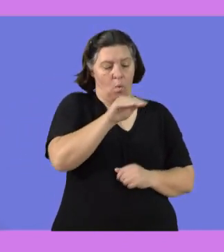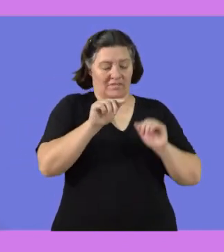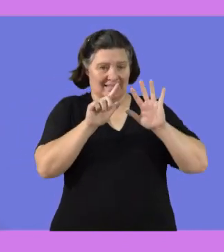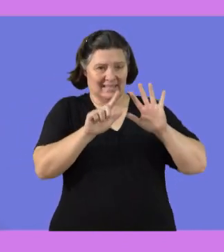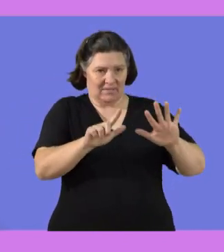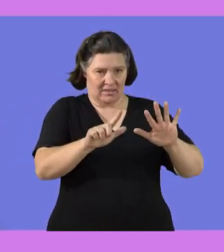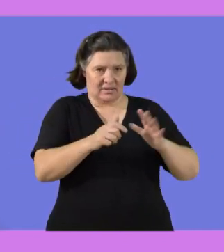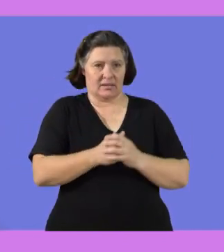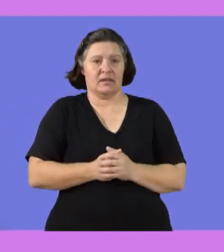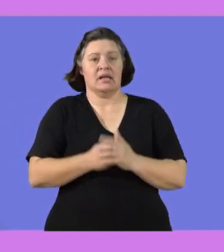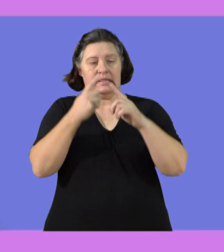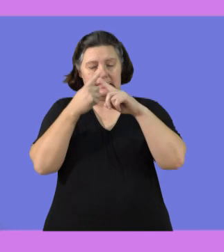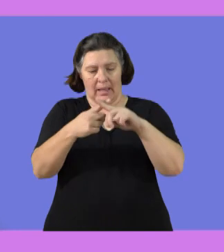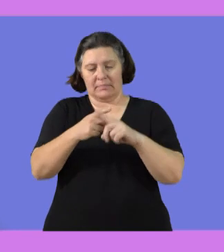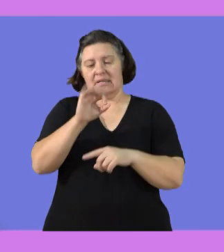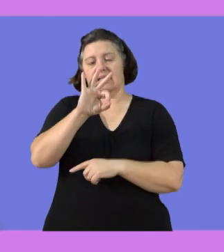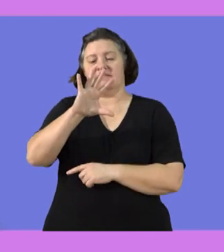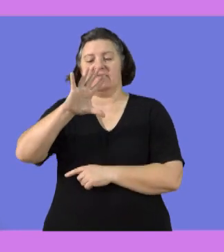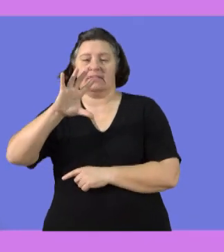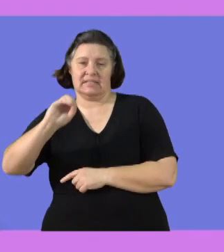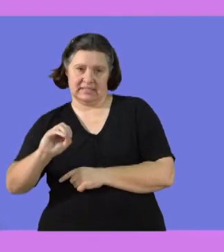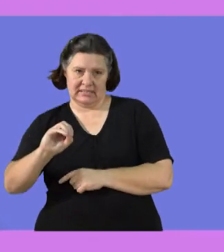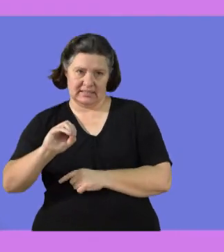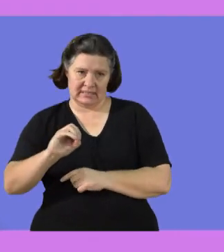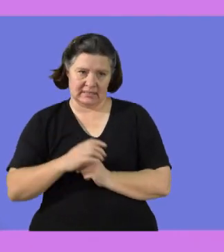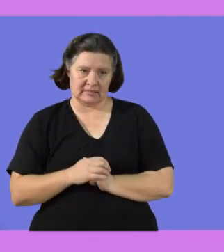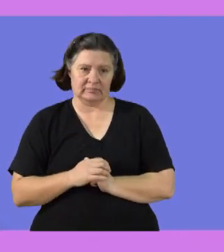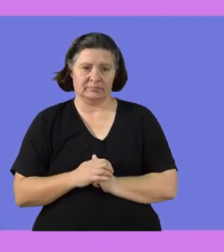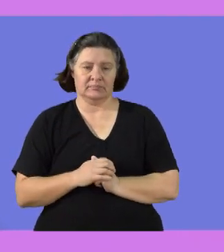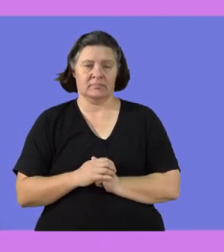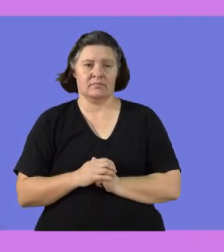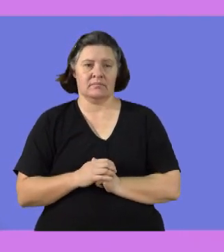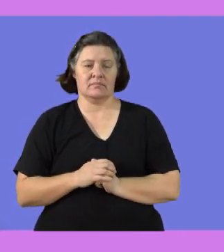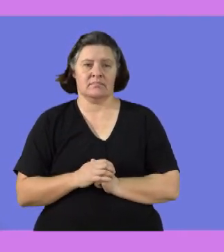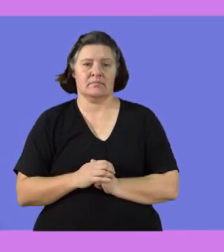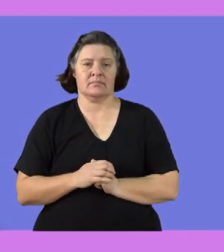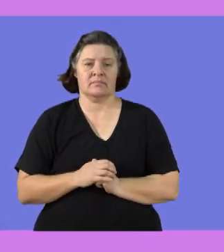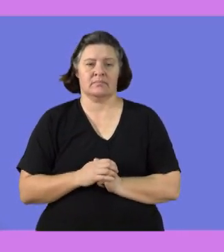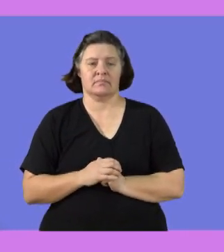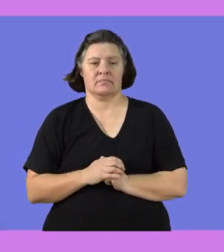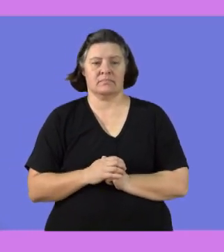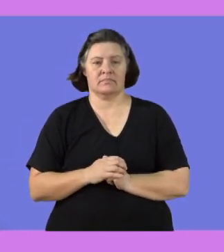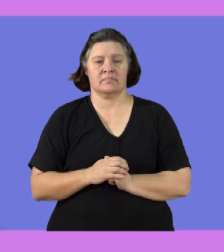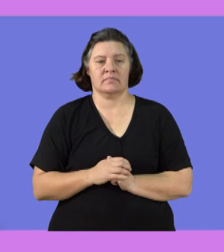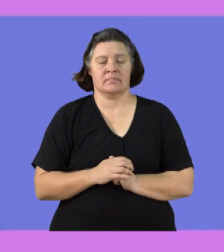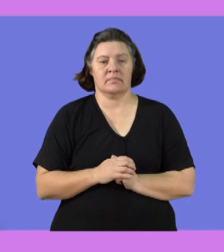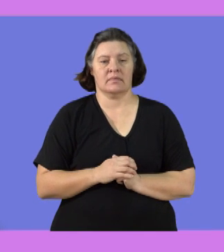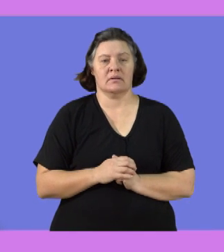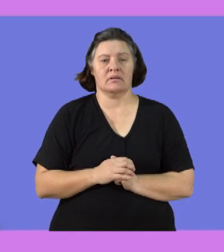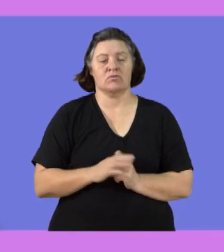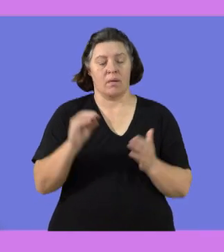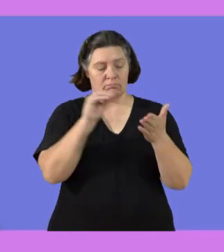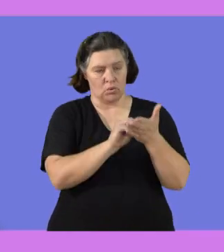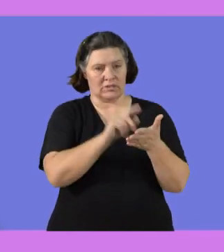4 divided by 7. We multiply by the amount given, which is 350. Let us press